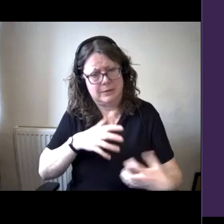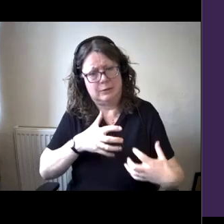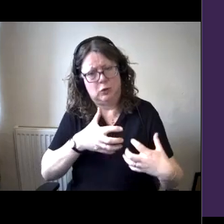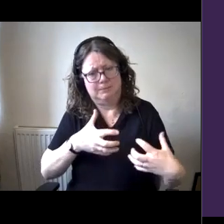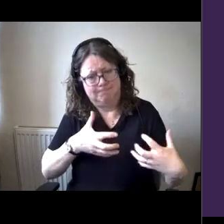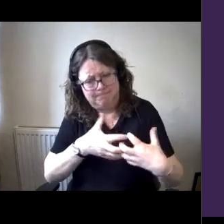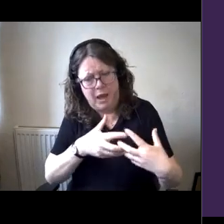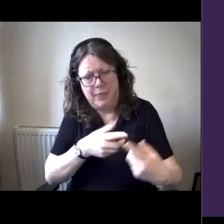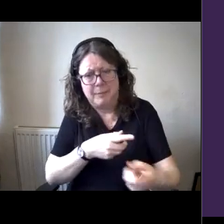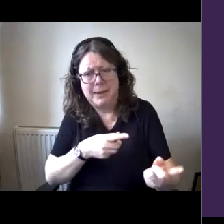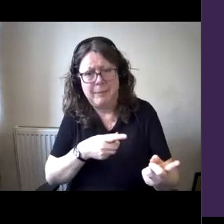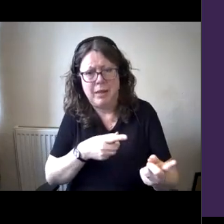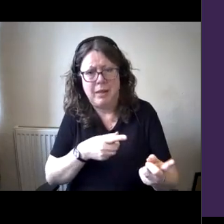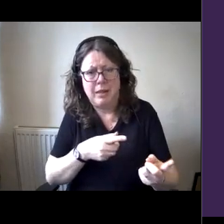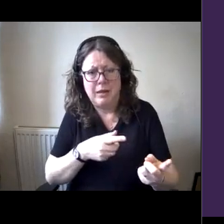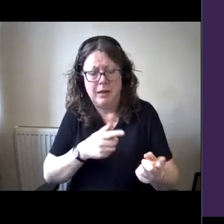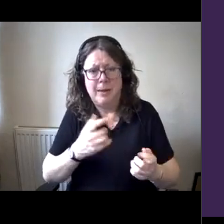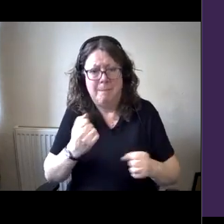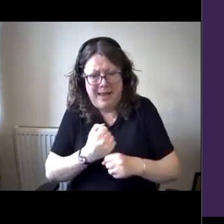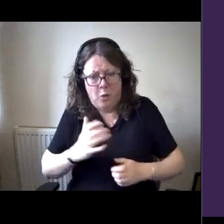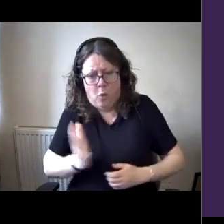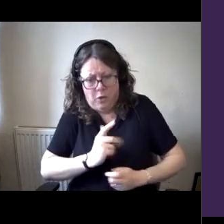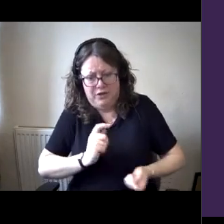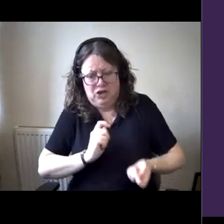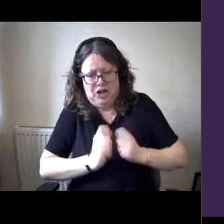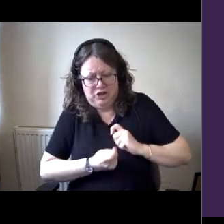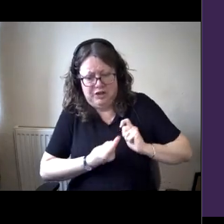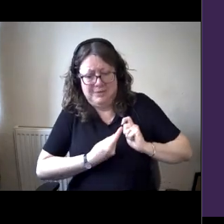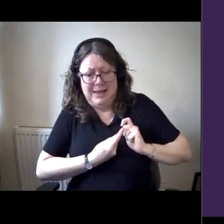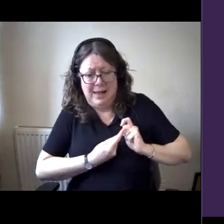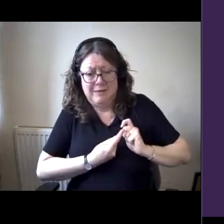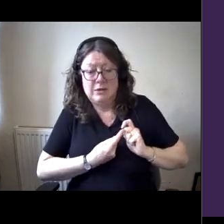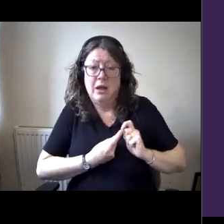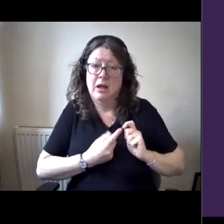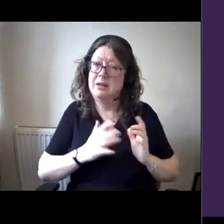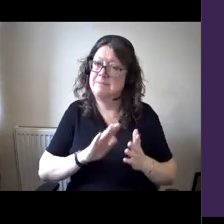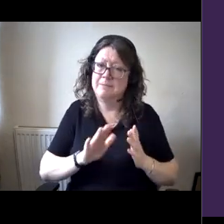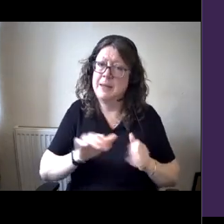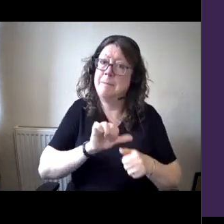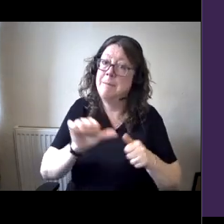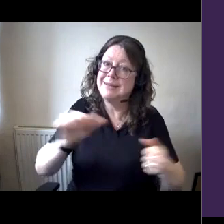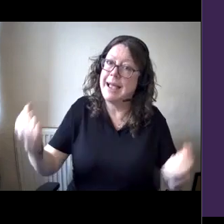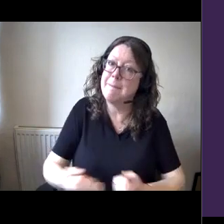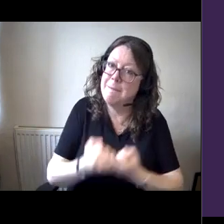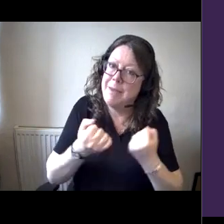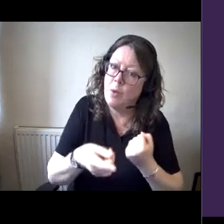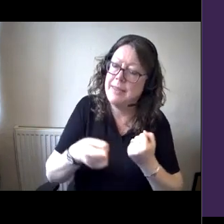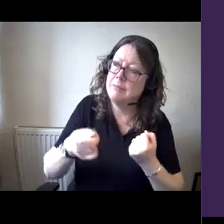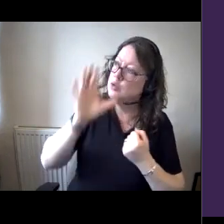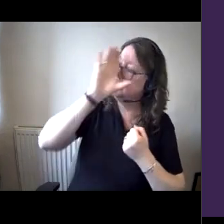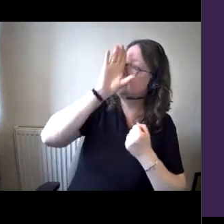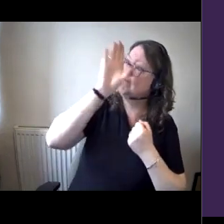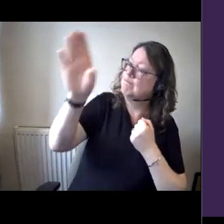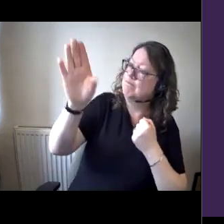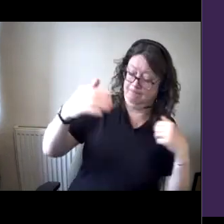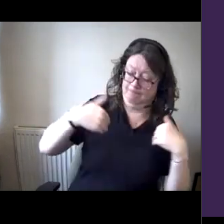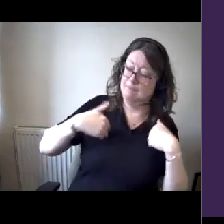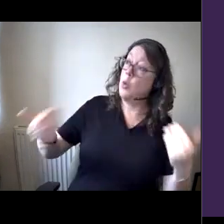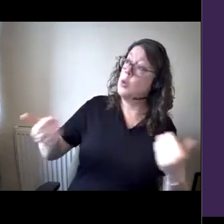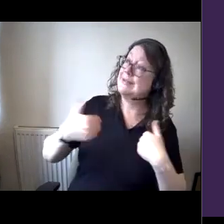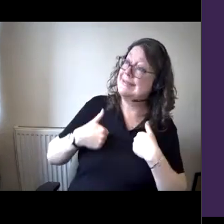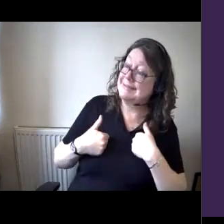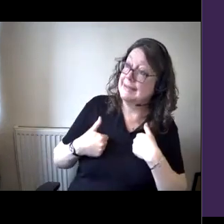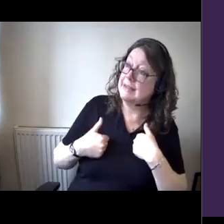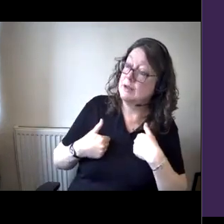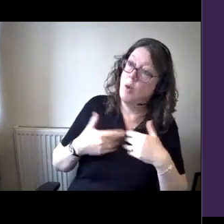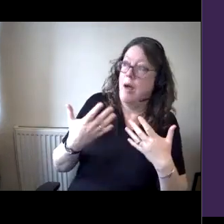I'm autistic, or I'm an ADHD, or I have ADHD, and these are the things that I need from you? Or